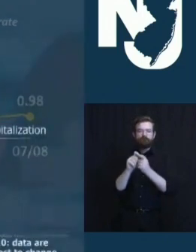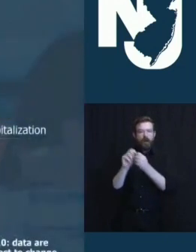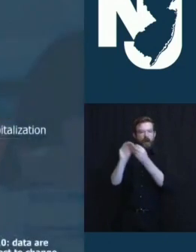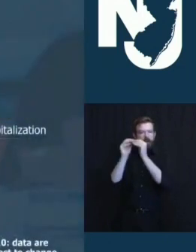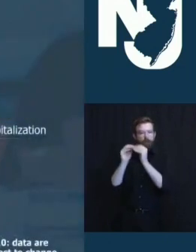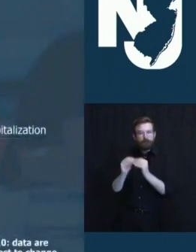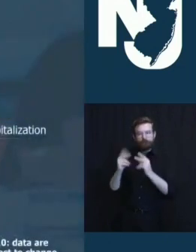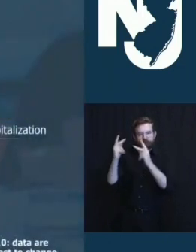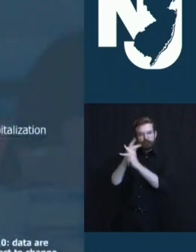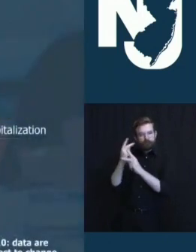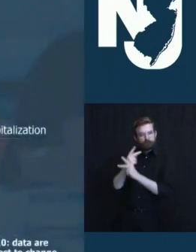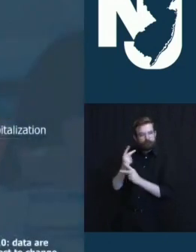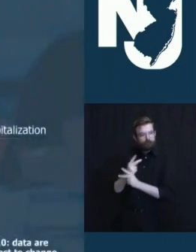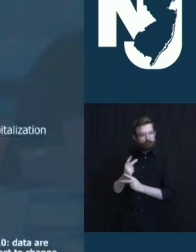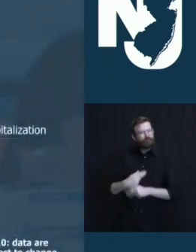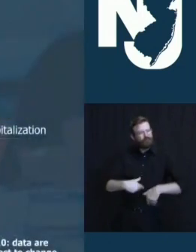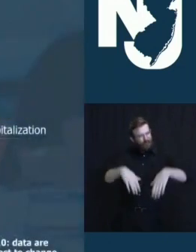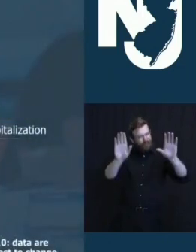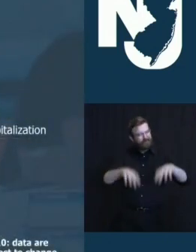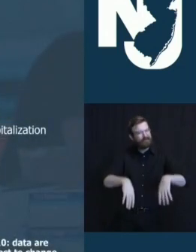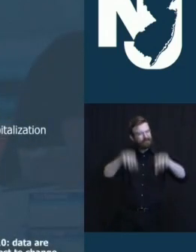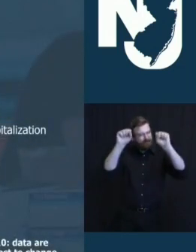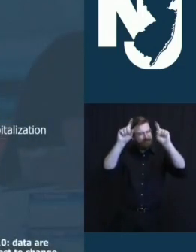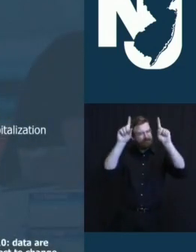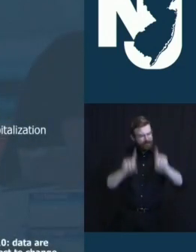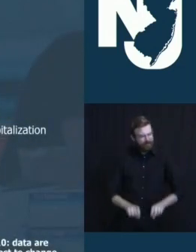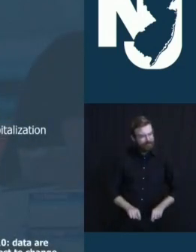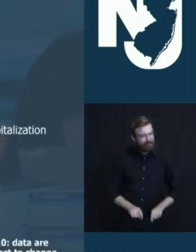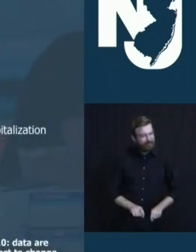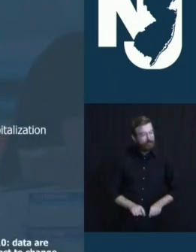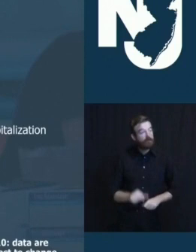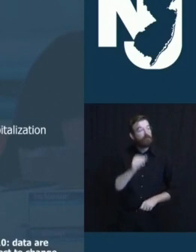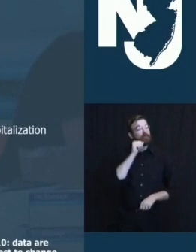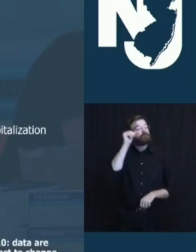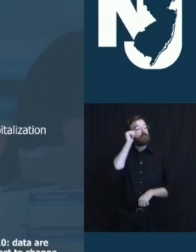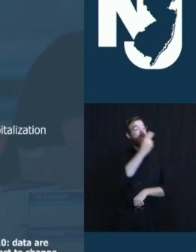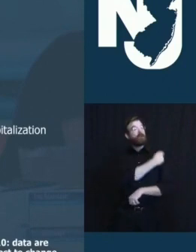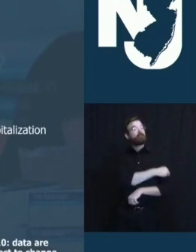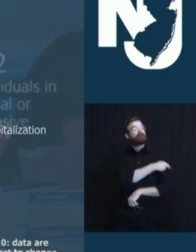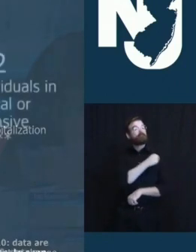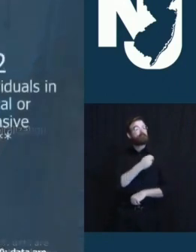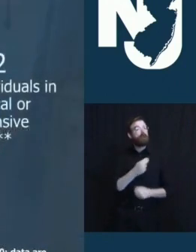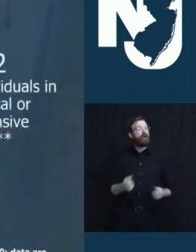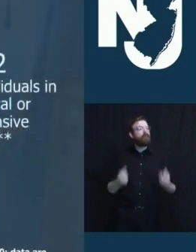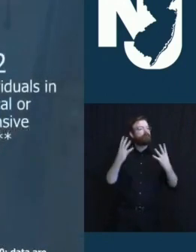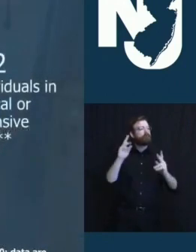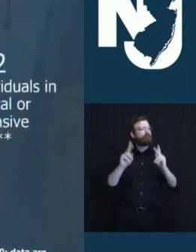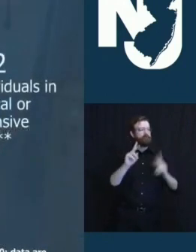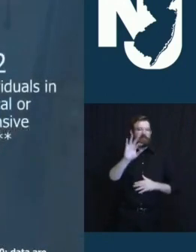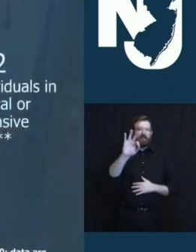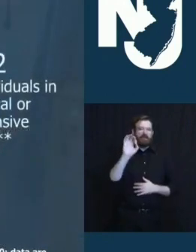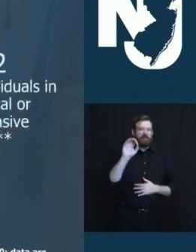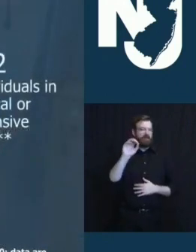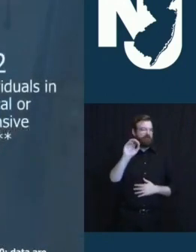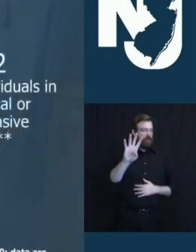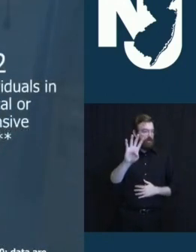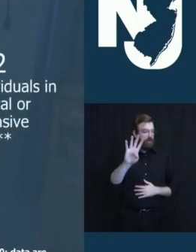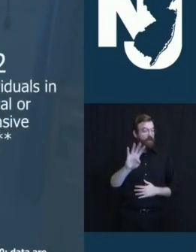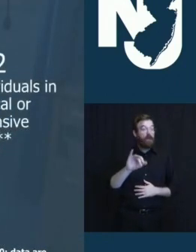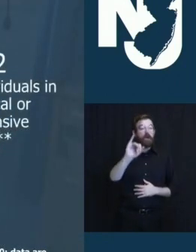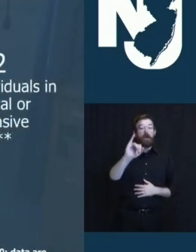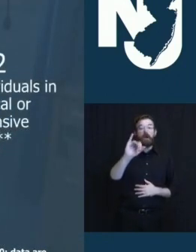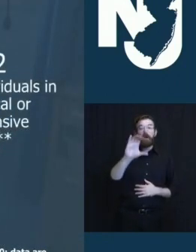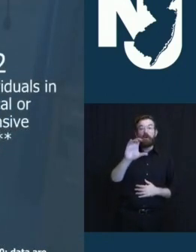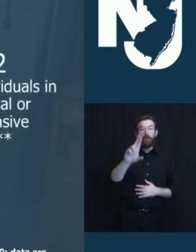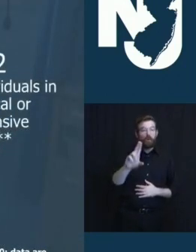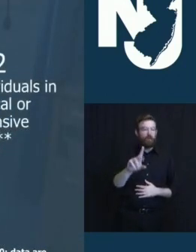COVID-19, 162 patients in our intensive care units, and yesterday, Judy, only 94 ventilators